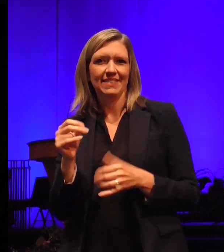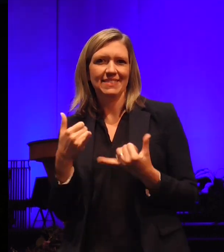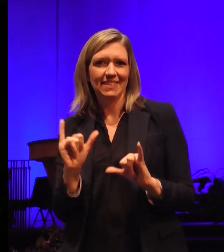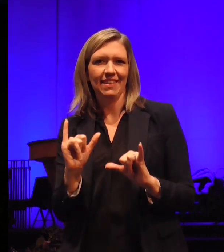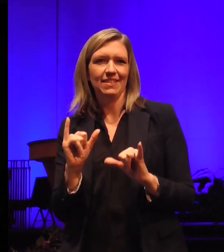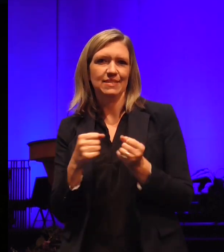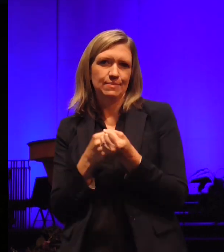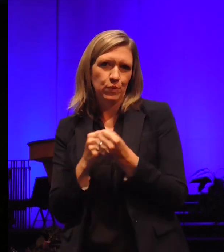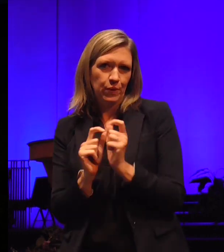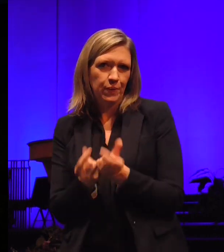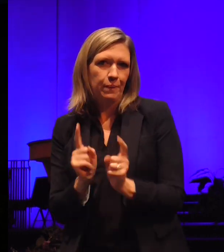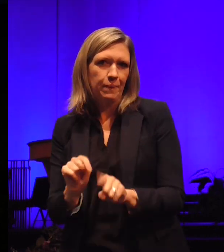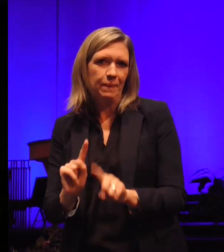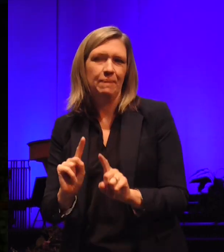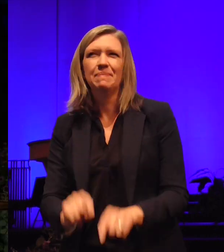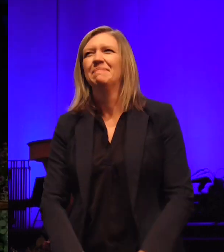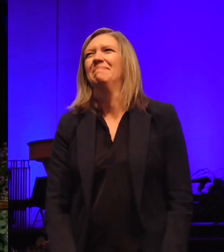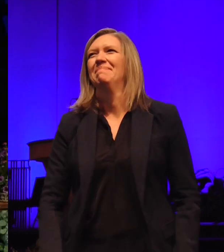Okay.